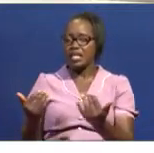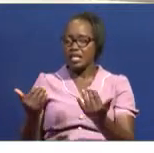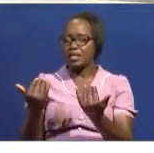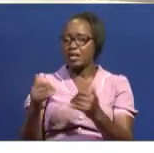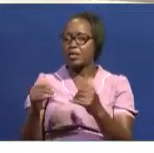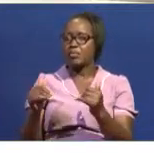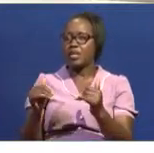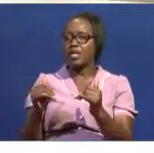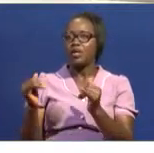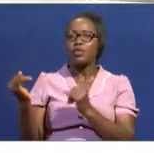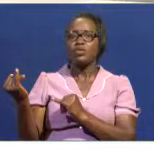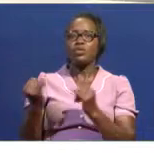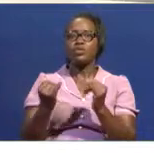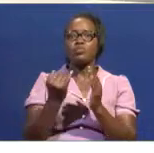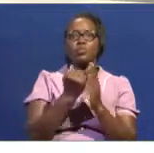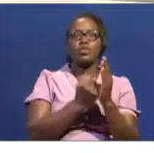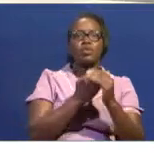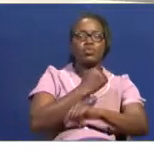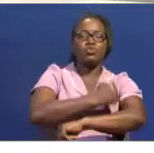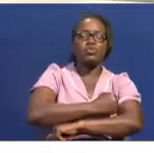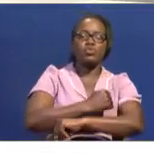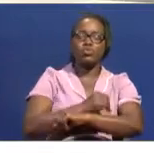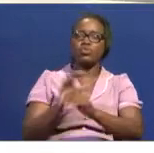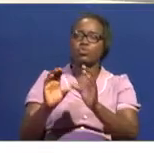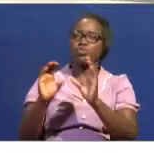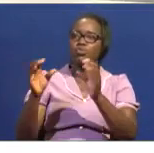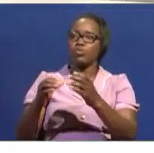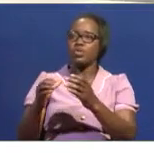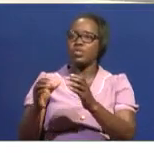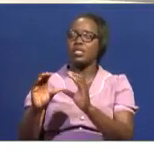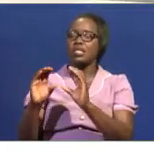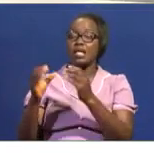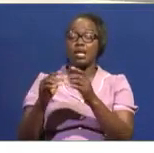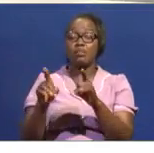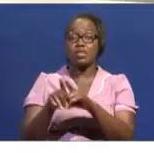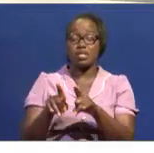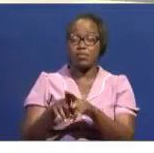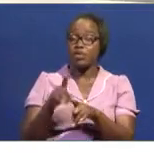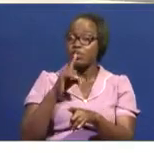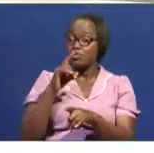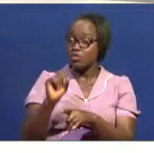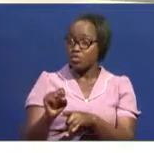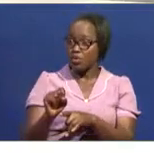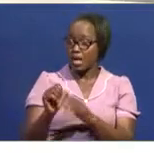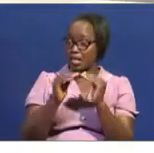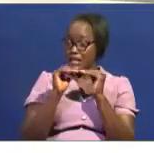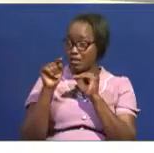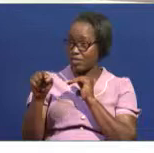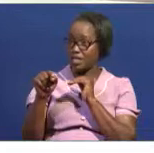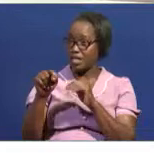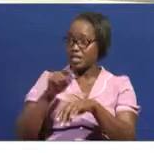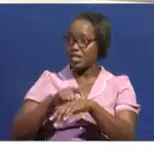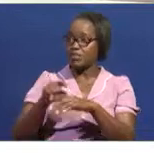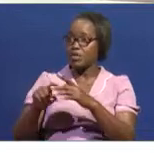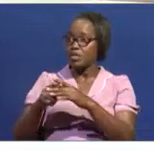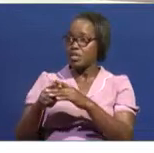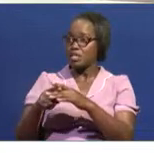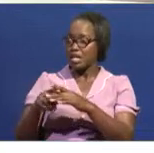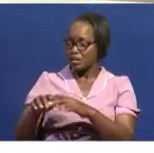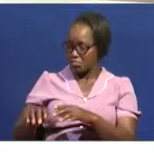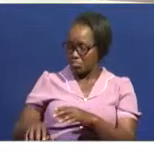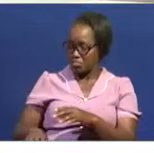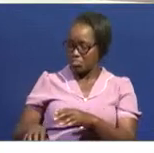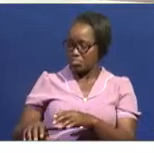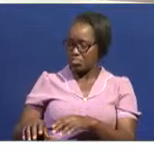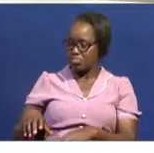the program to schools, to communities, to the clubs. So at that level, when a child starts